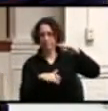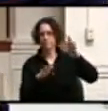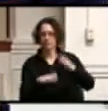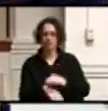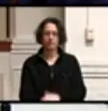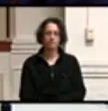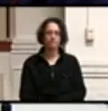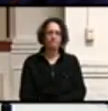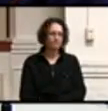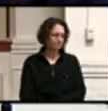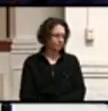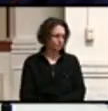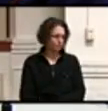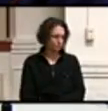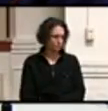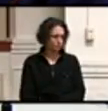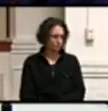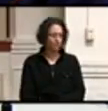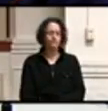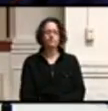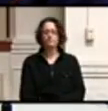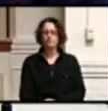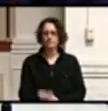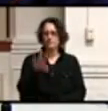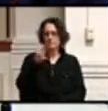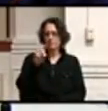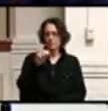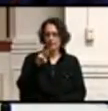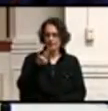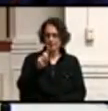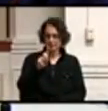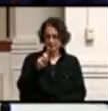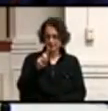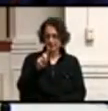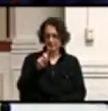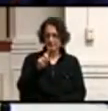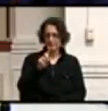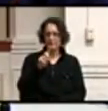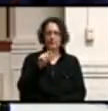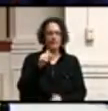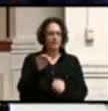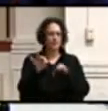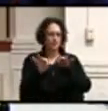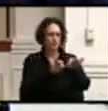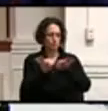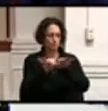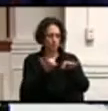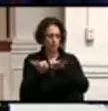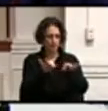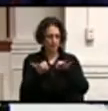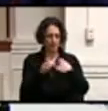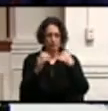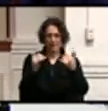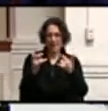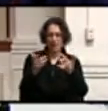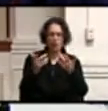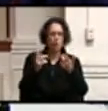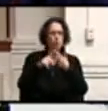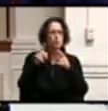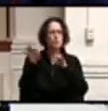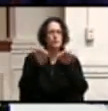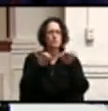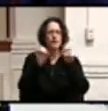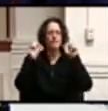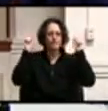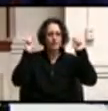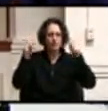space, cells, yes. The safe where evidence for long term is sort of stored. Yes. What's going to be in the